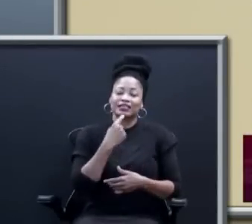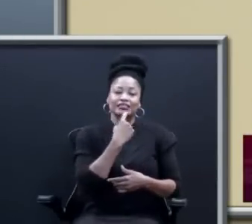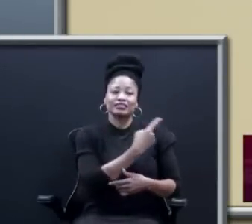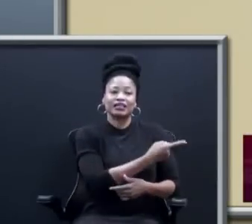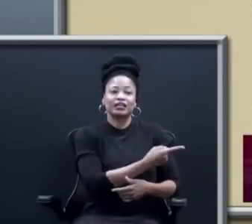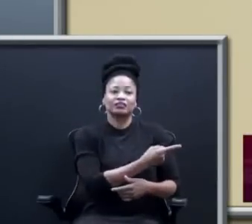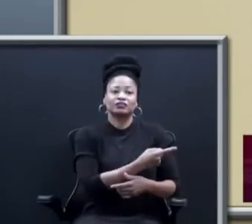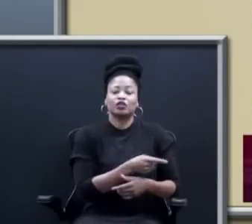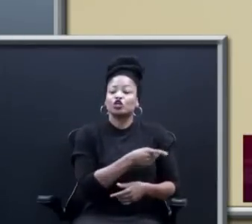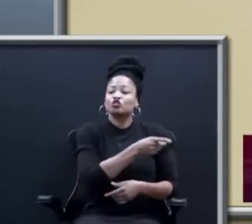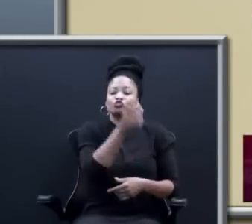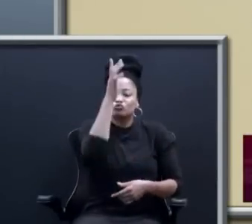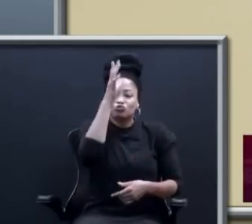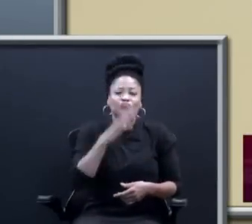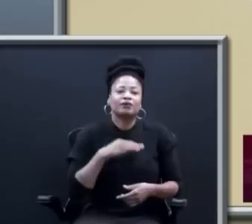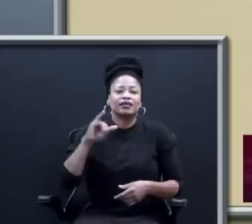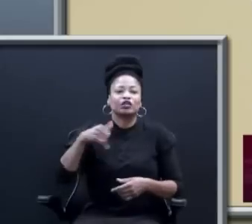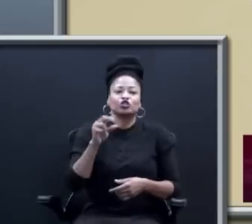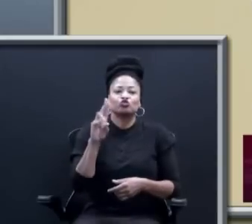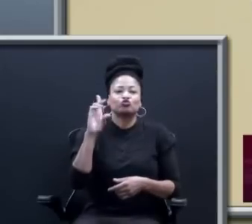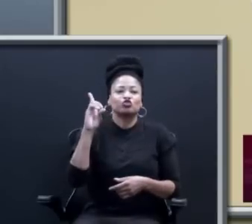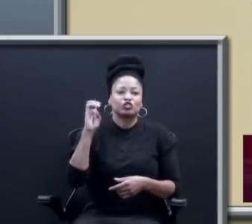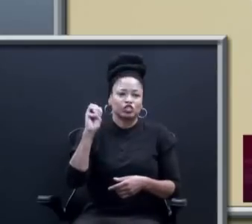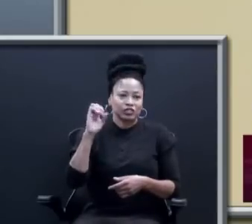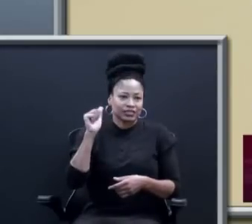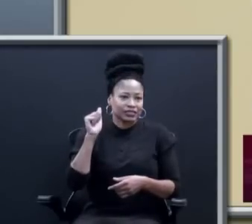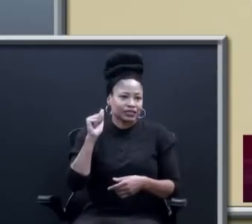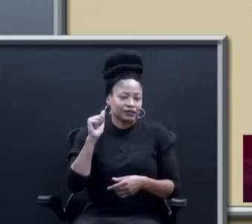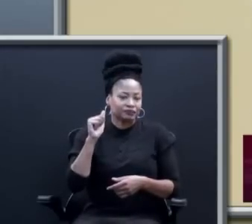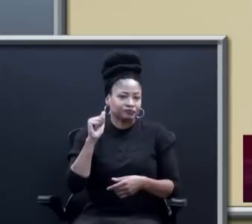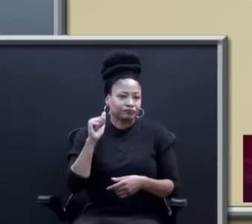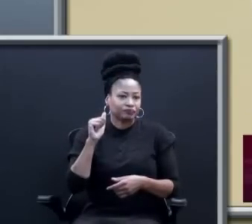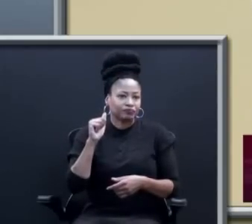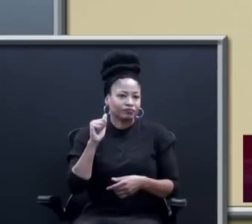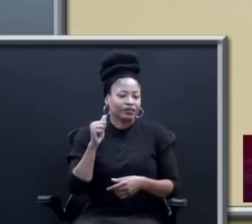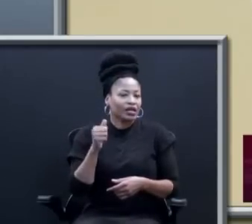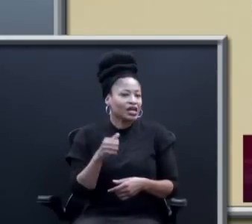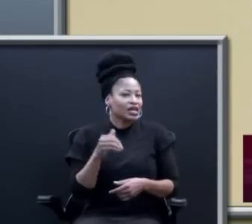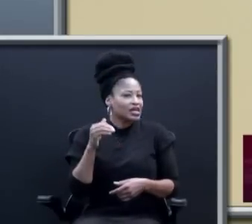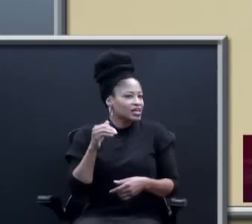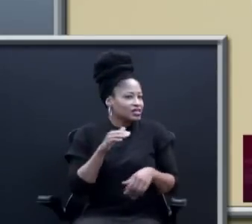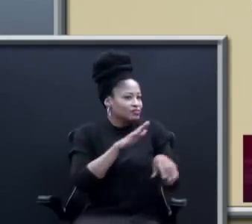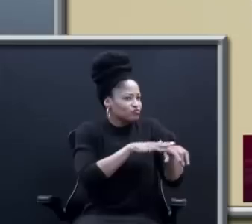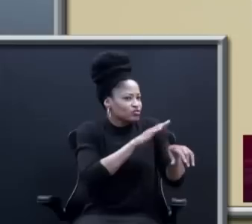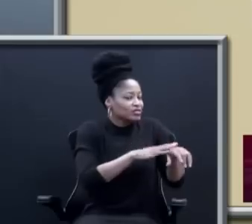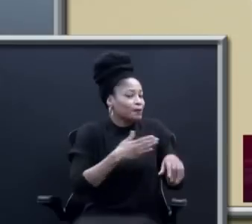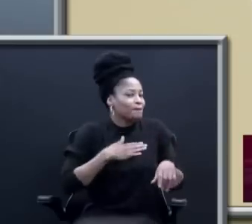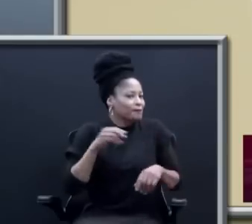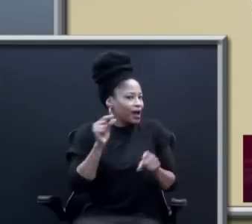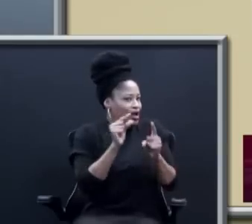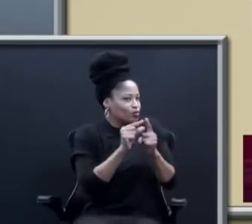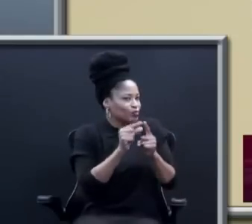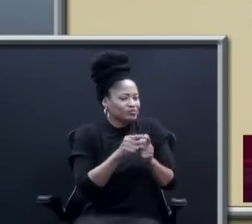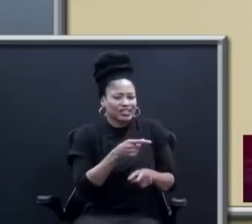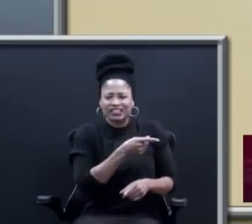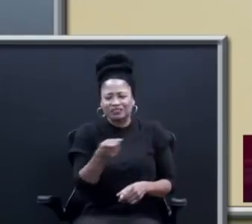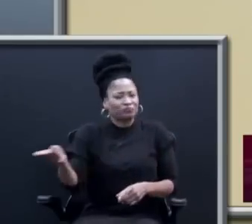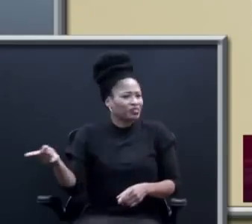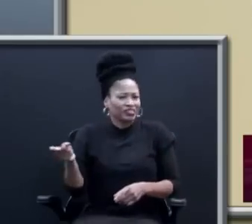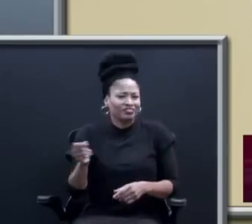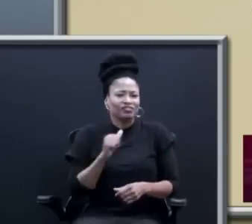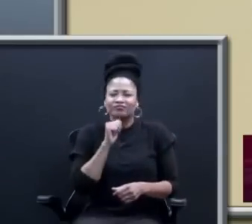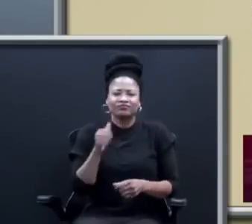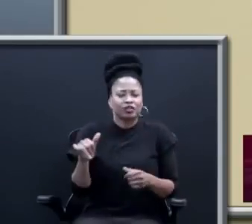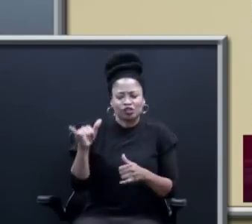that dwell at Jerusalem, be this known unto you and hearken to my word. Go ahead. For these are not drunken as ye